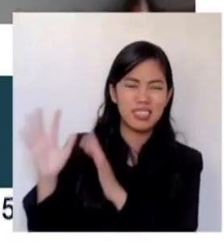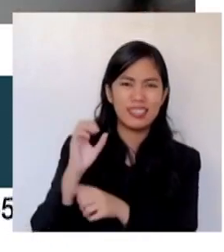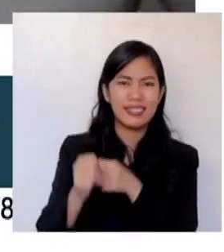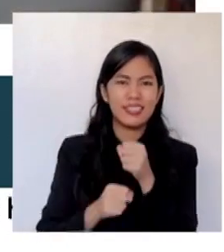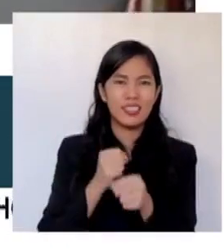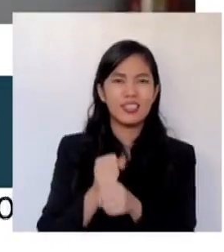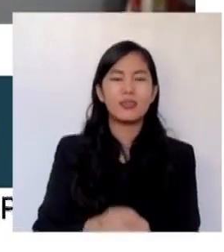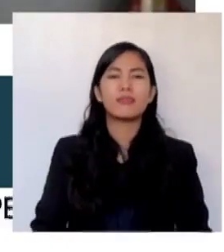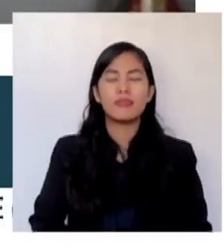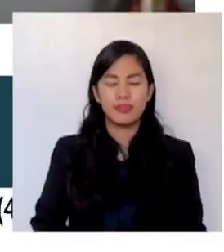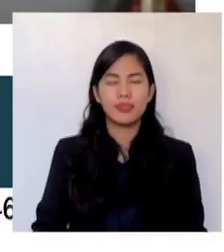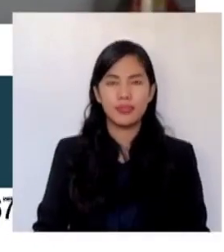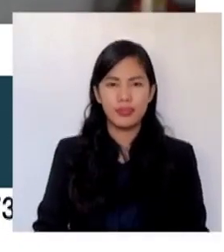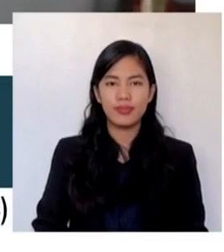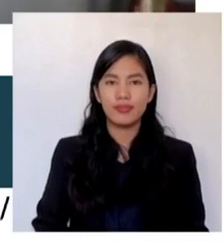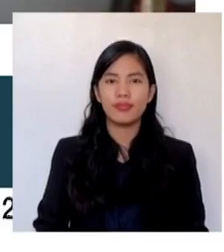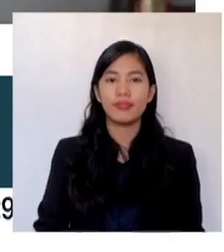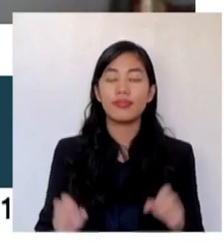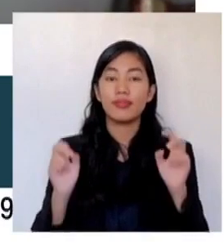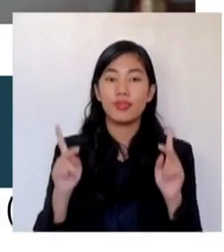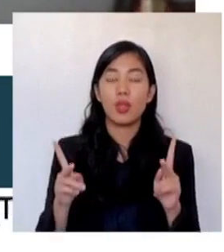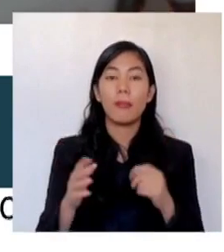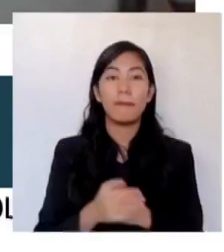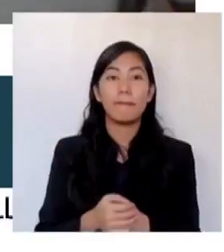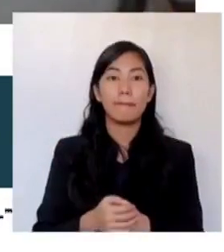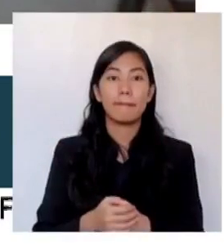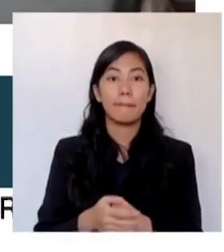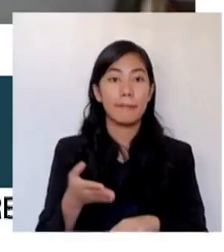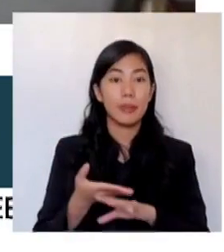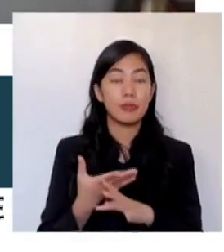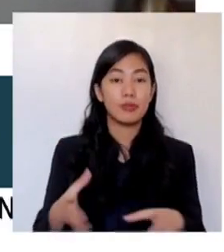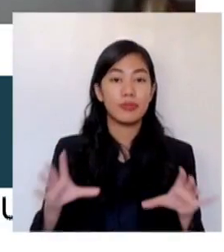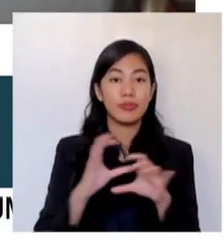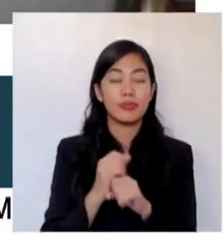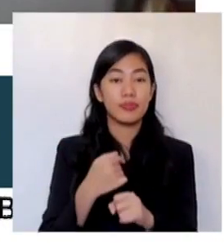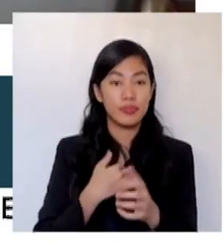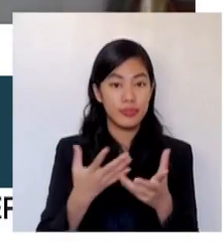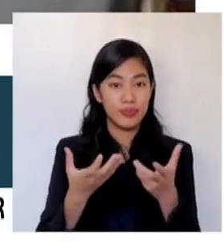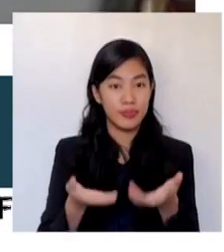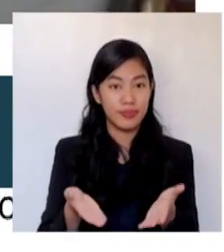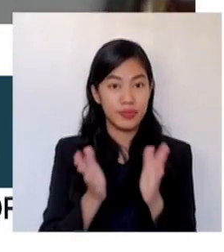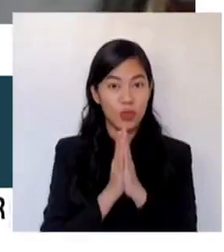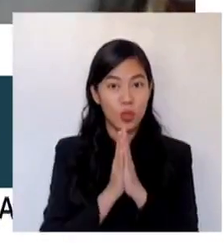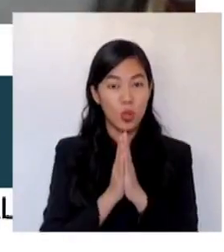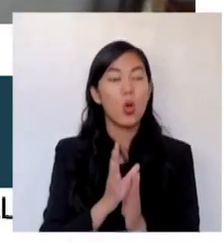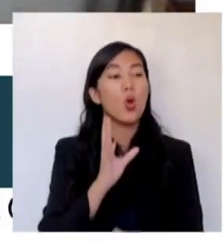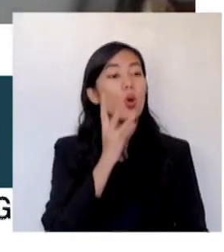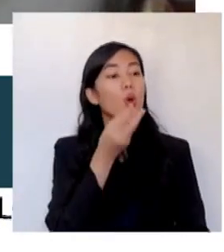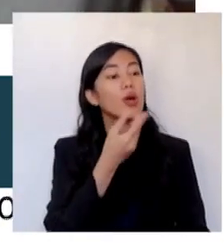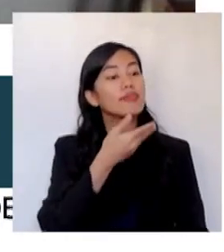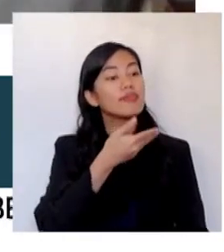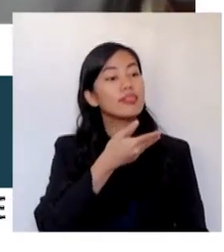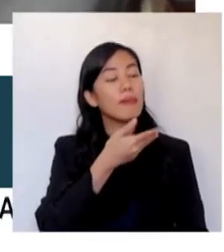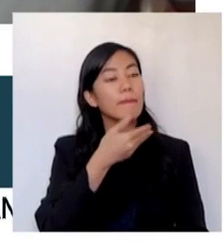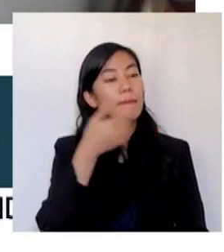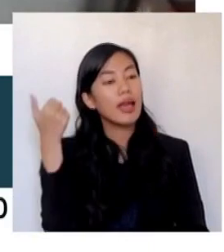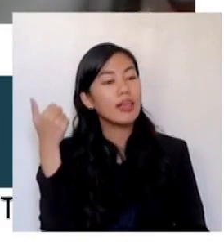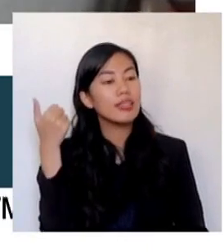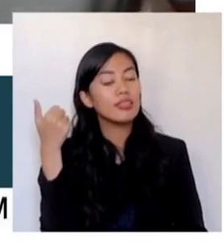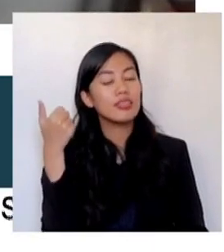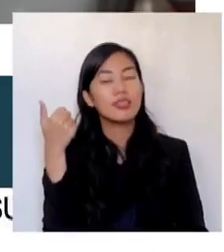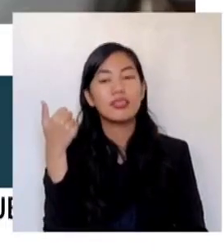All right. So finally, before we let you go, I want to ask you, who was a better communicator in this round? I mean, as I